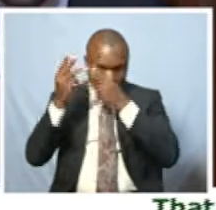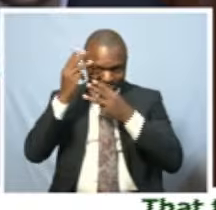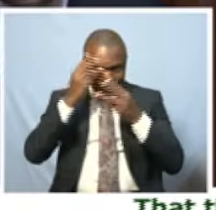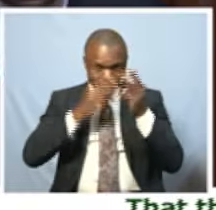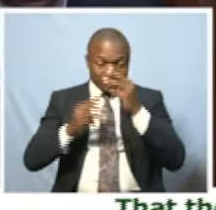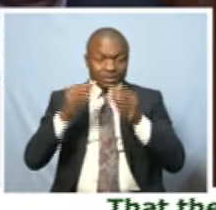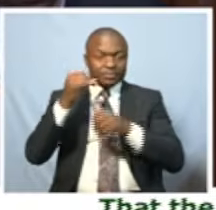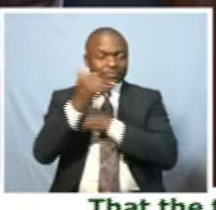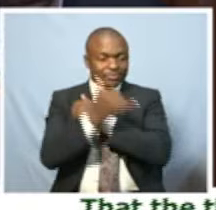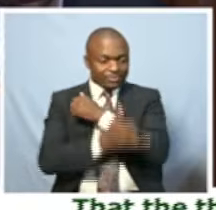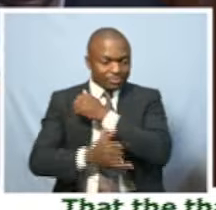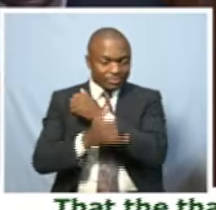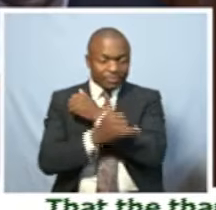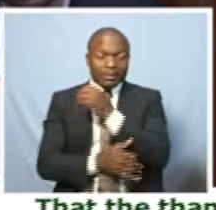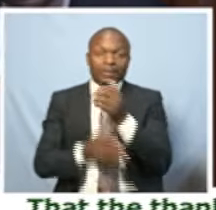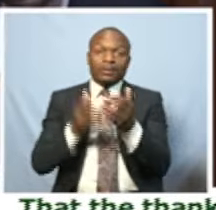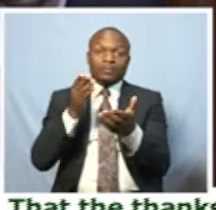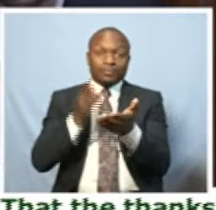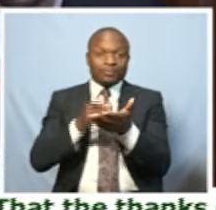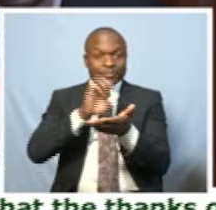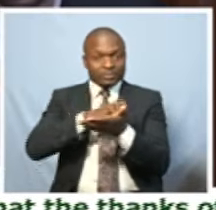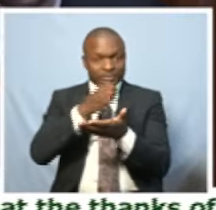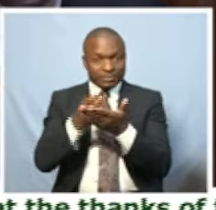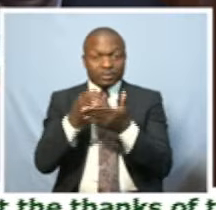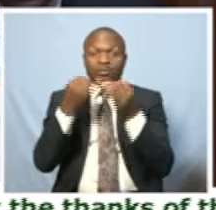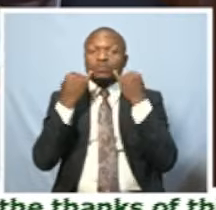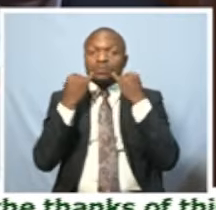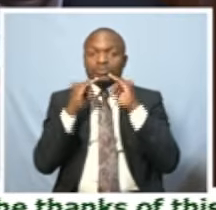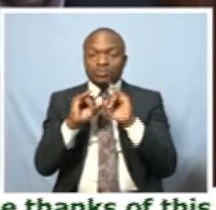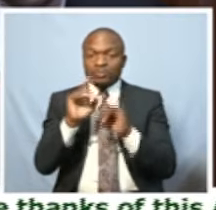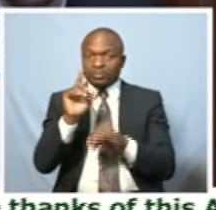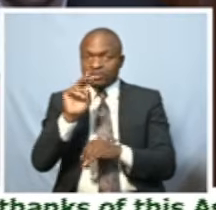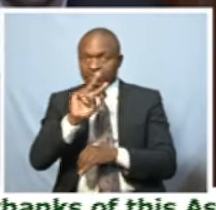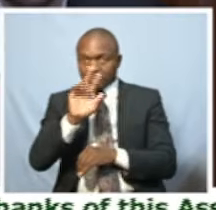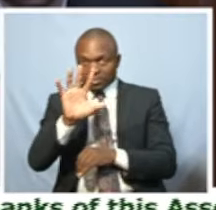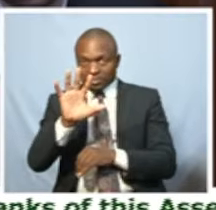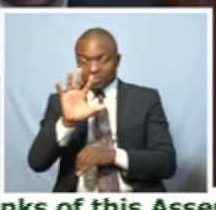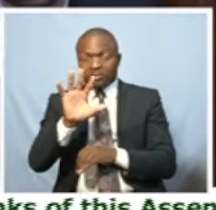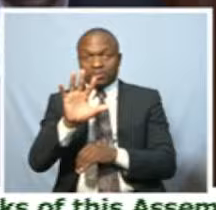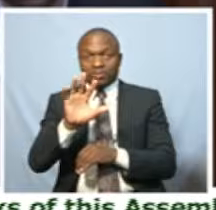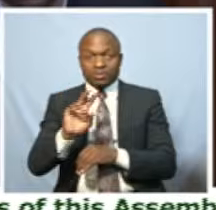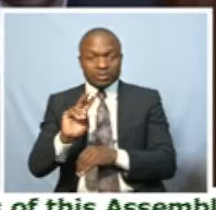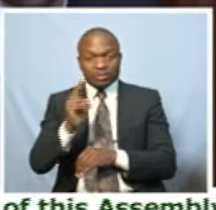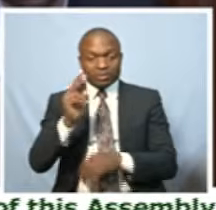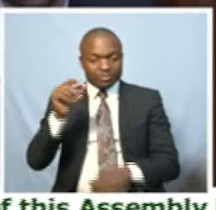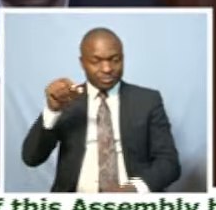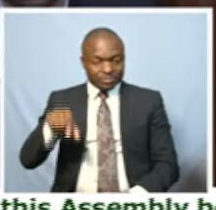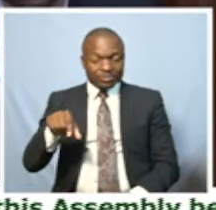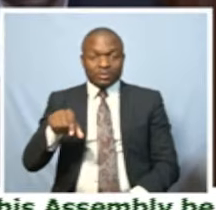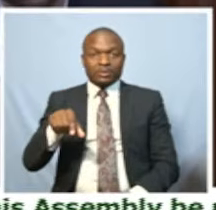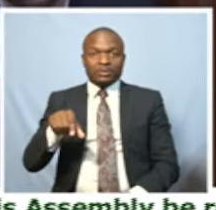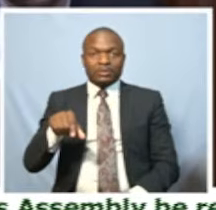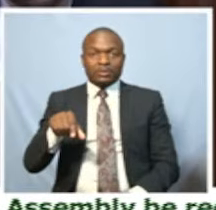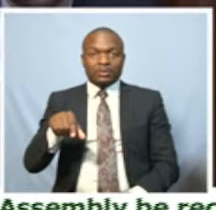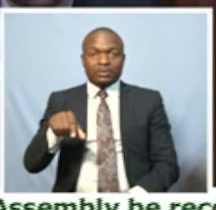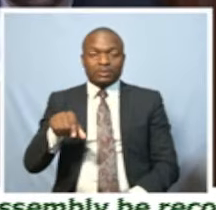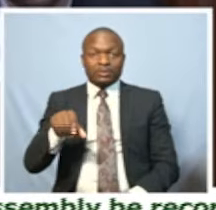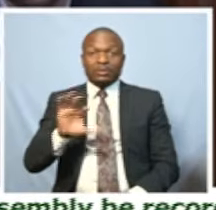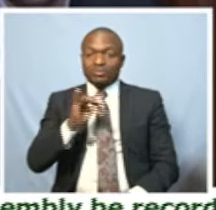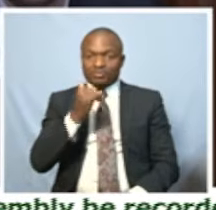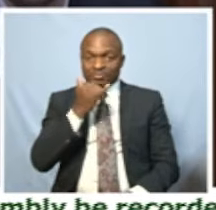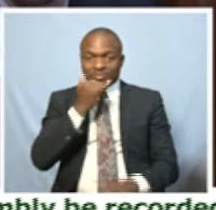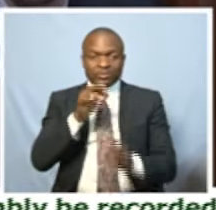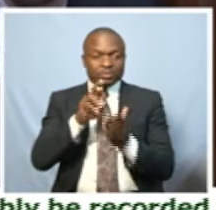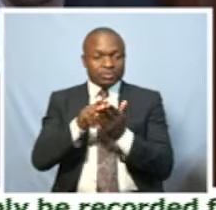country. This is evident from the data from the 2025 second quarter criminal and non-criminal